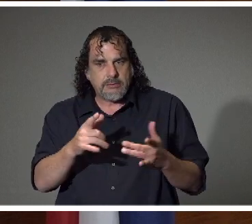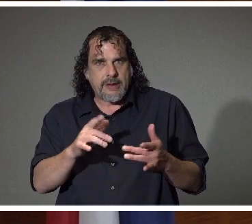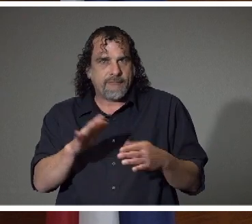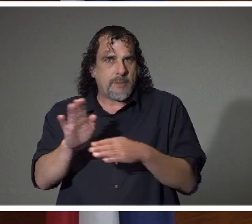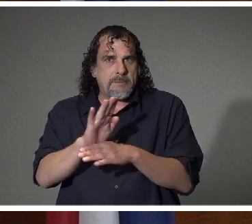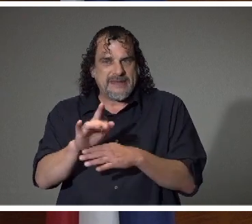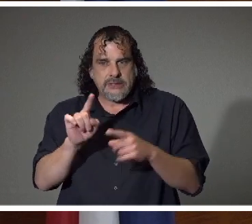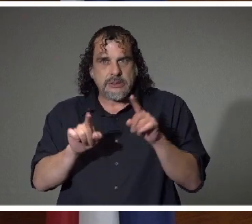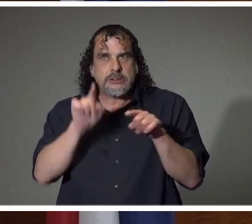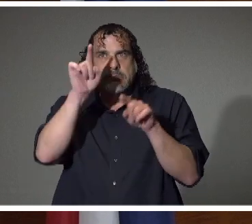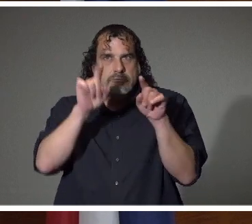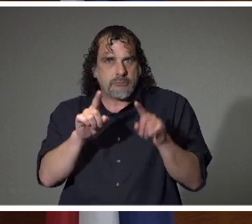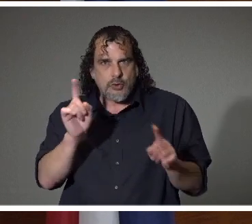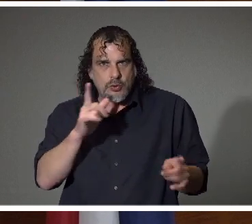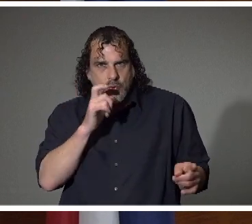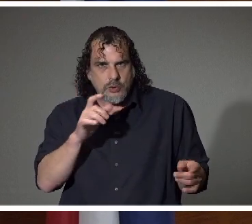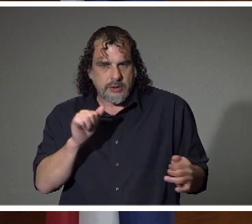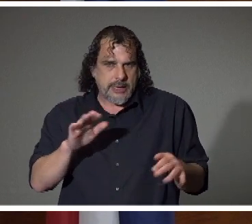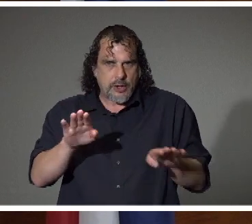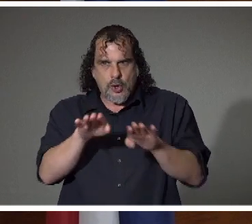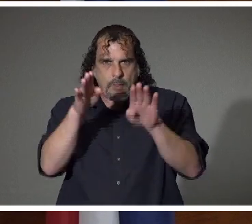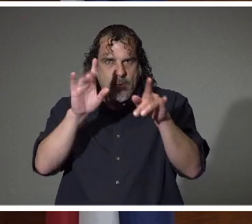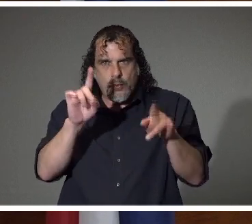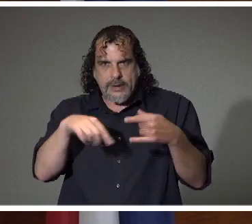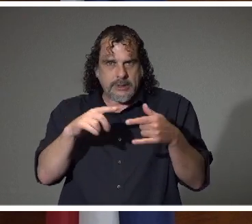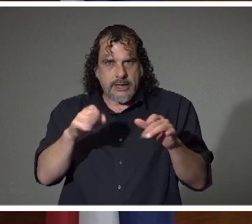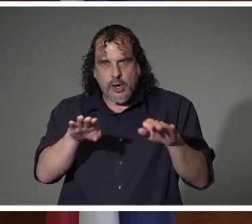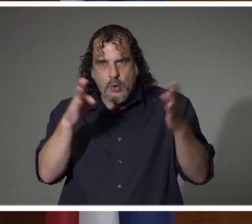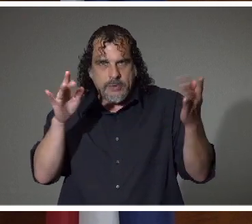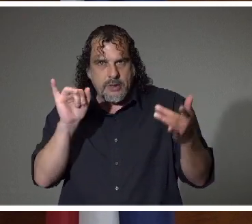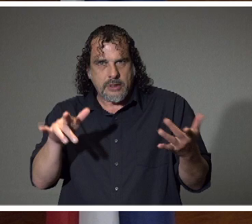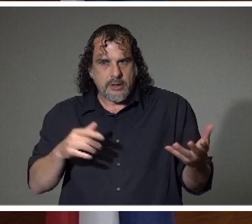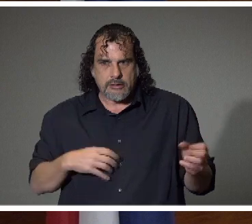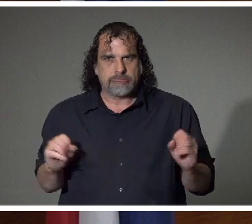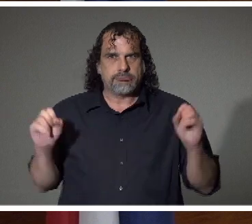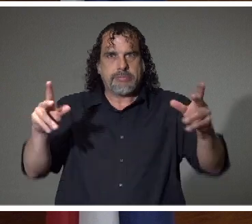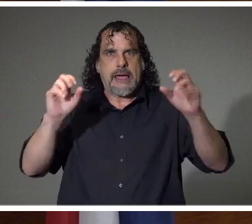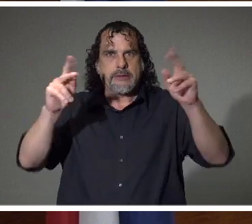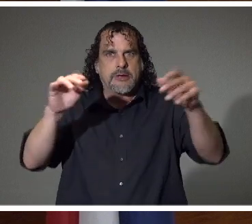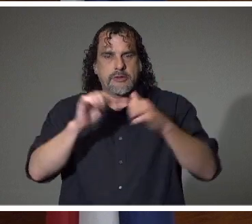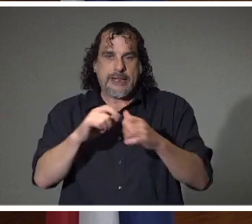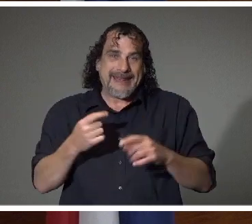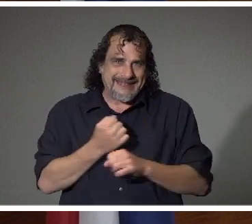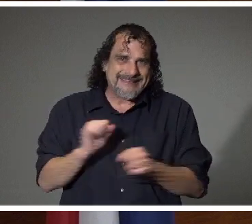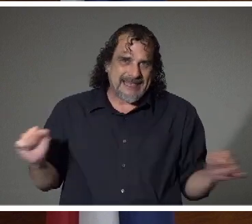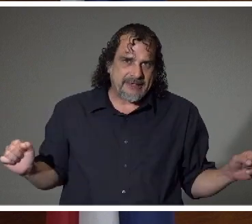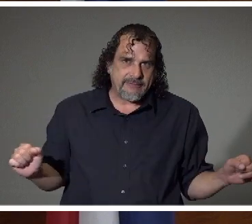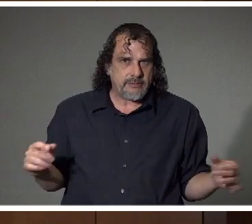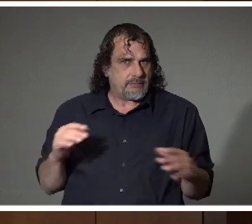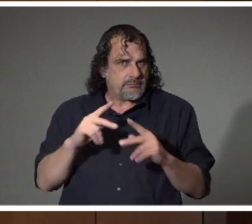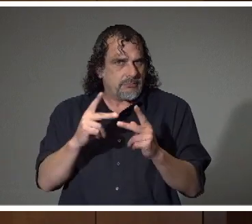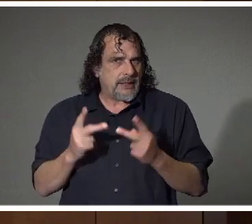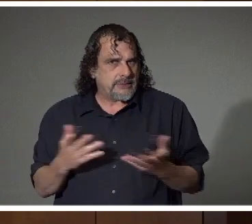standpoint on when we can get our workers back in the workplace in a safe